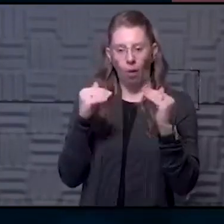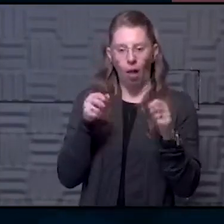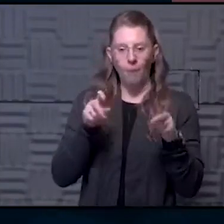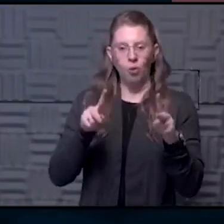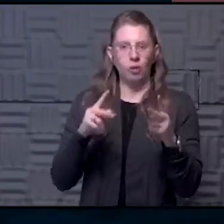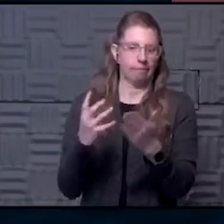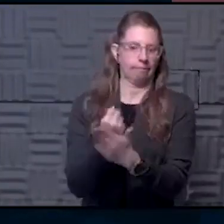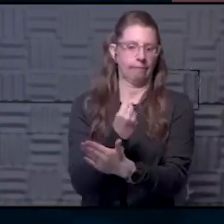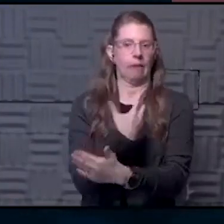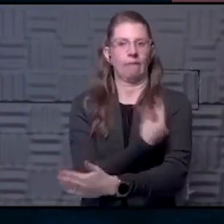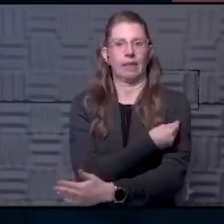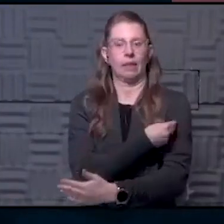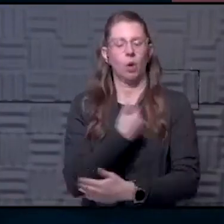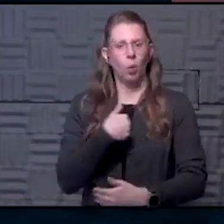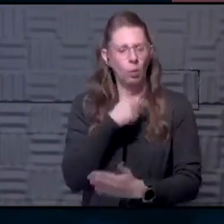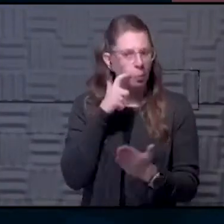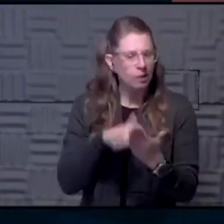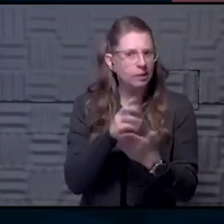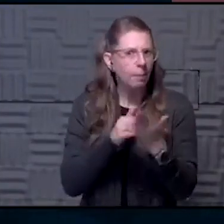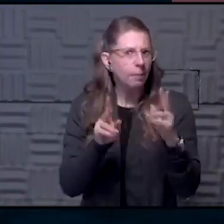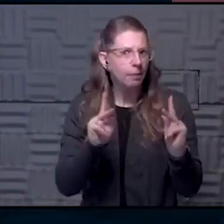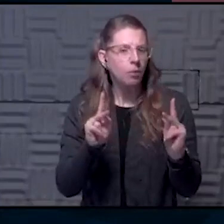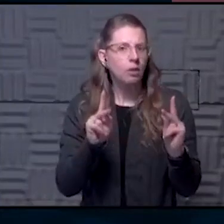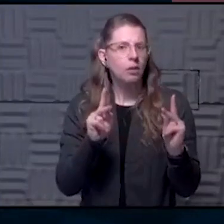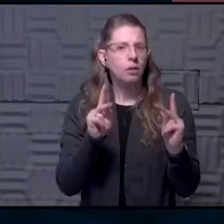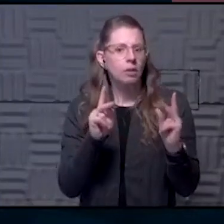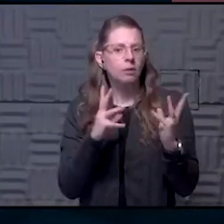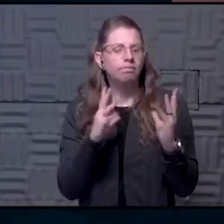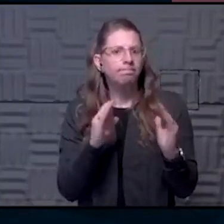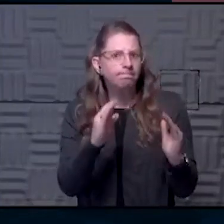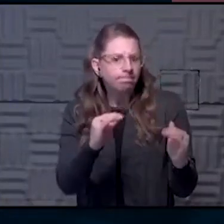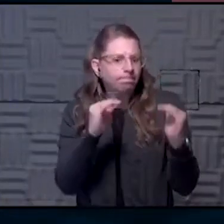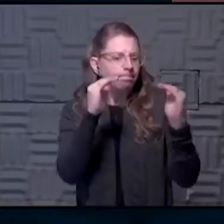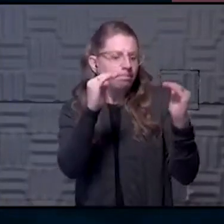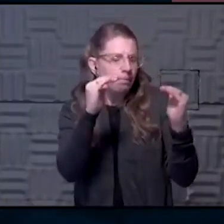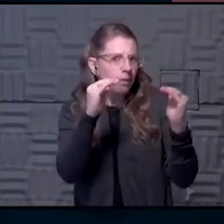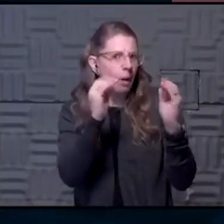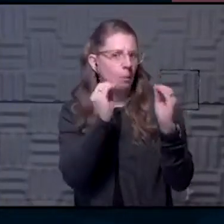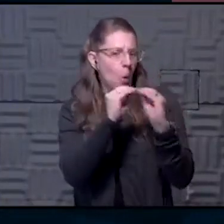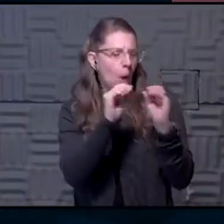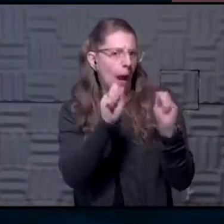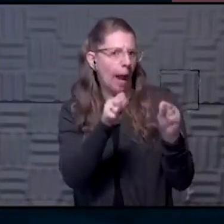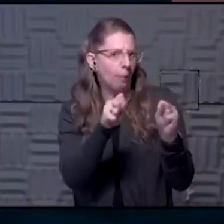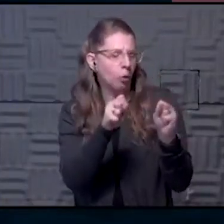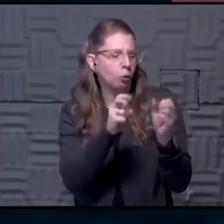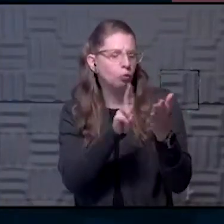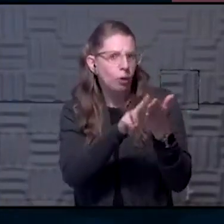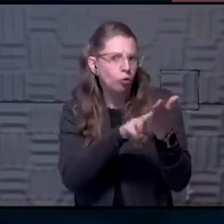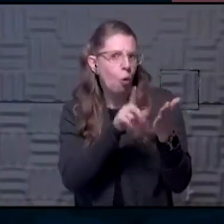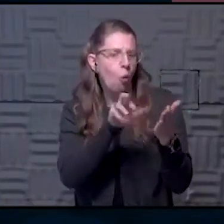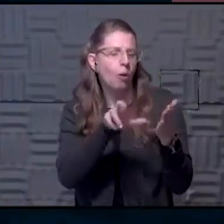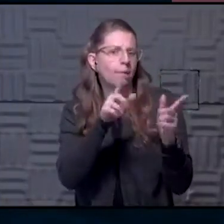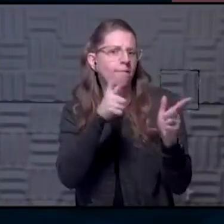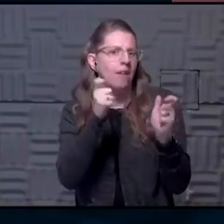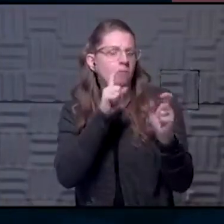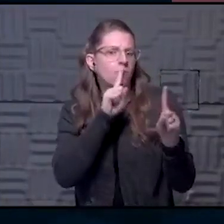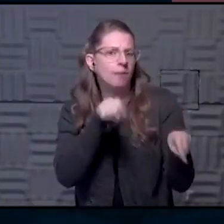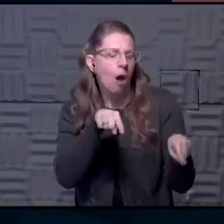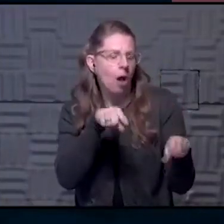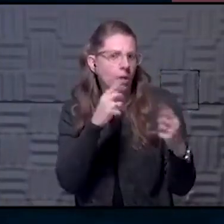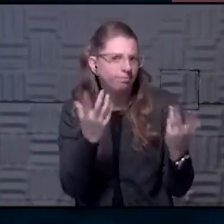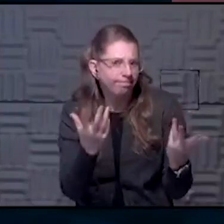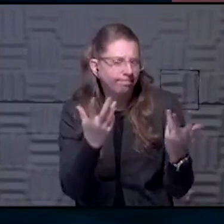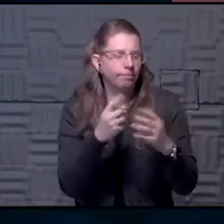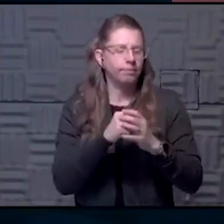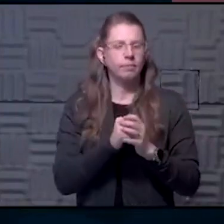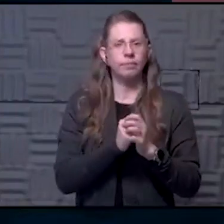vaccine. What we're seeing is that some folks who have higher means than other folks are more able to get registered or quicker to respond to my chart. I mean, there is